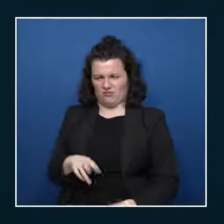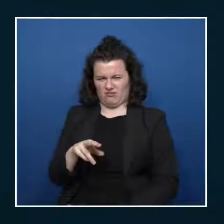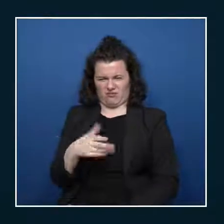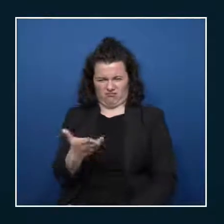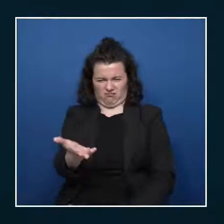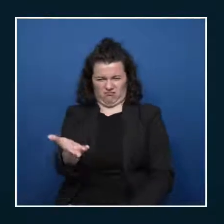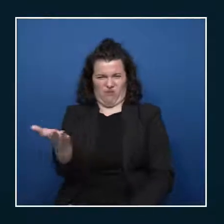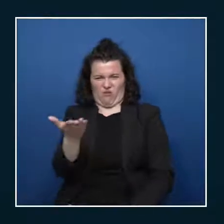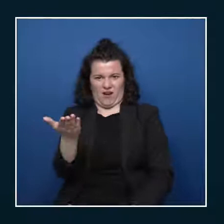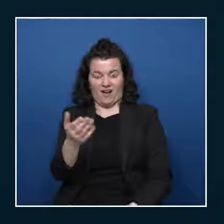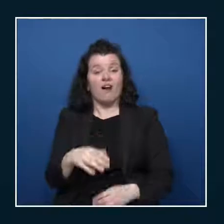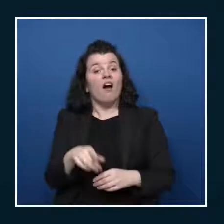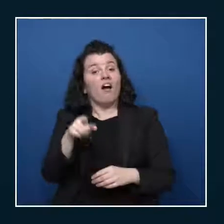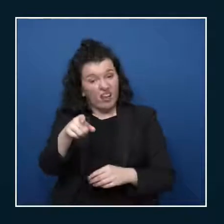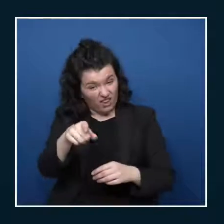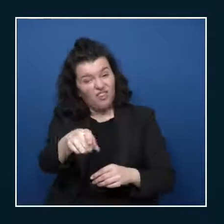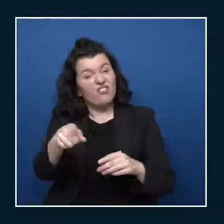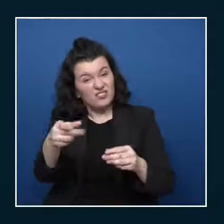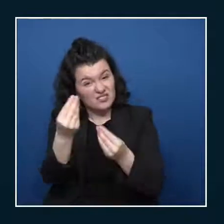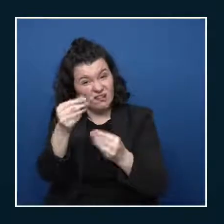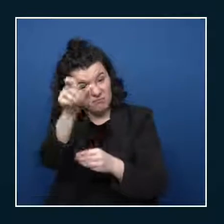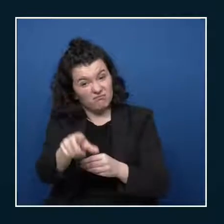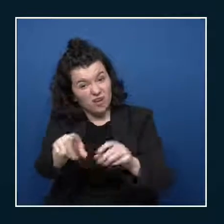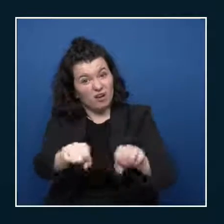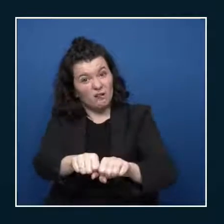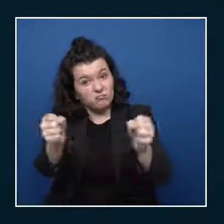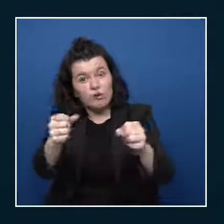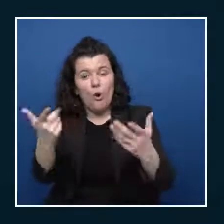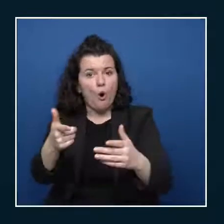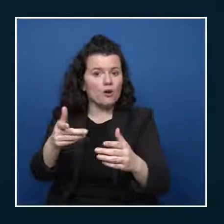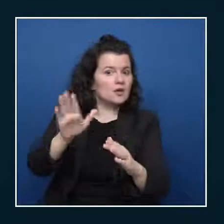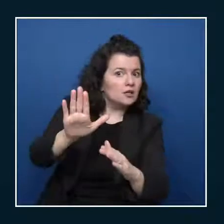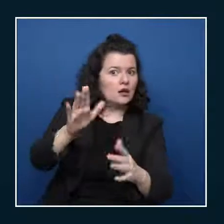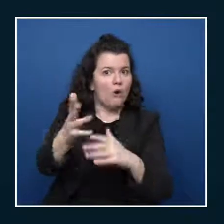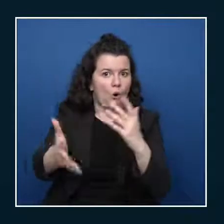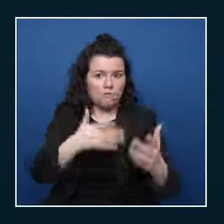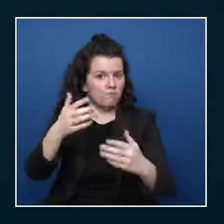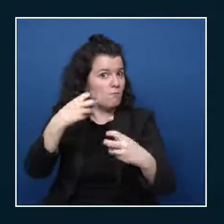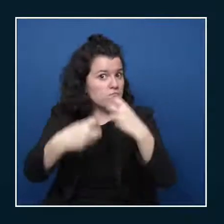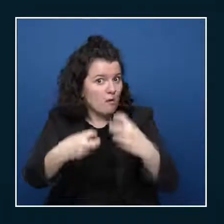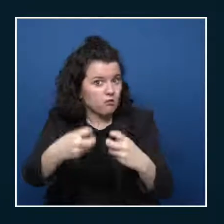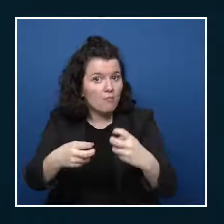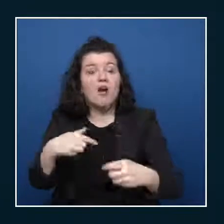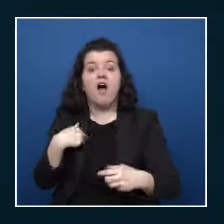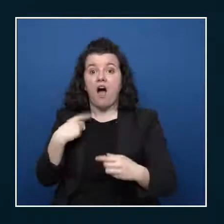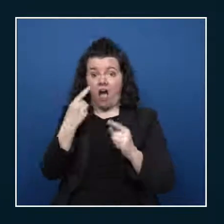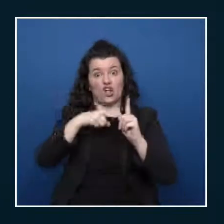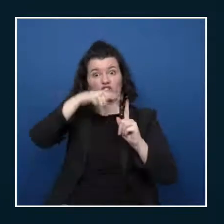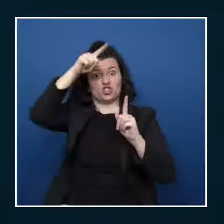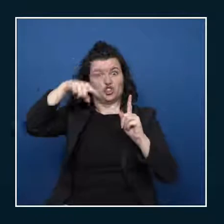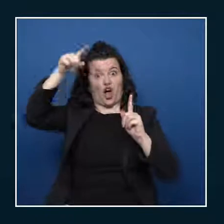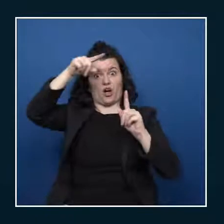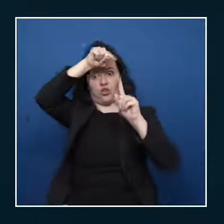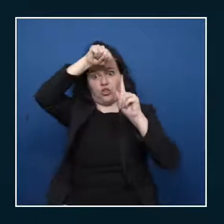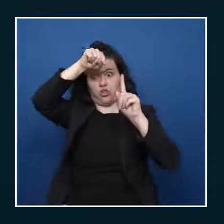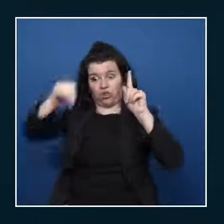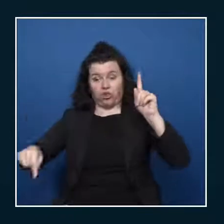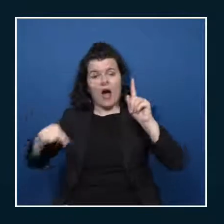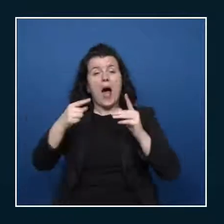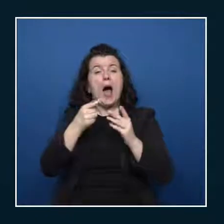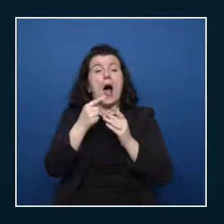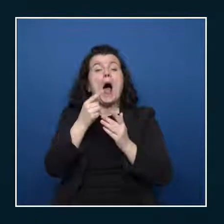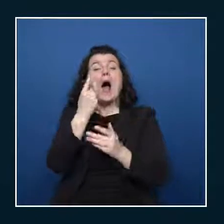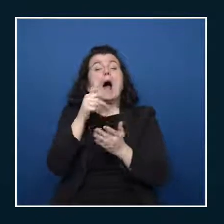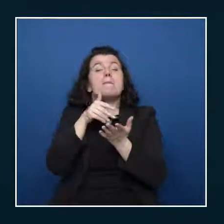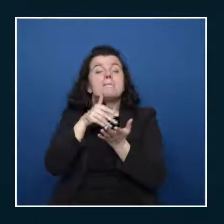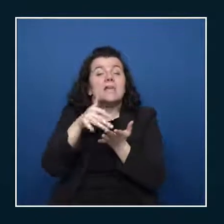millions and millions of dollars worth of stock. And all of a sudden they were like, oh, I get it. Right. And so that's the thing. And